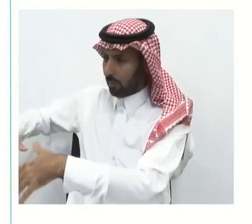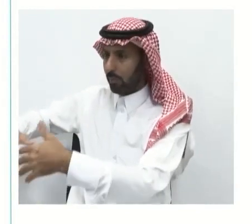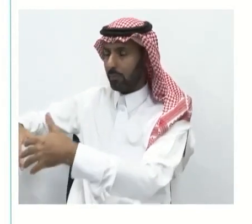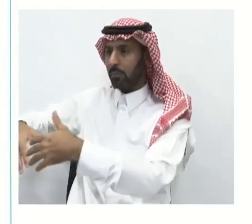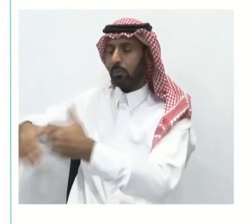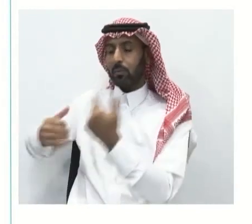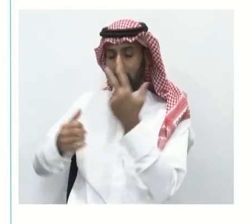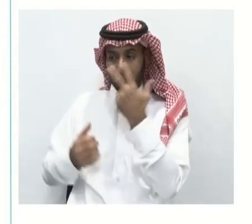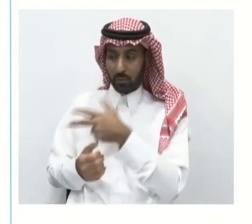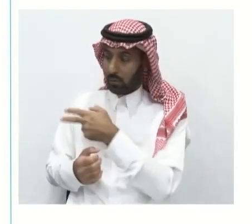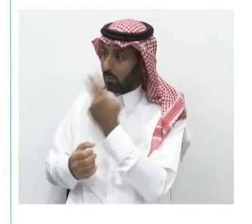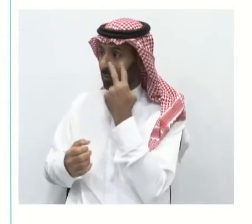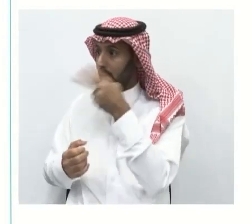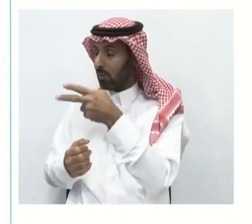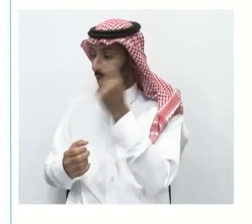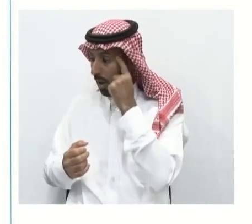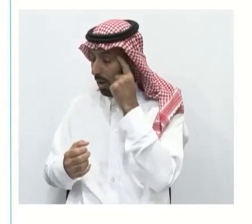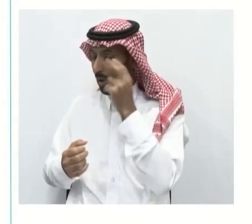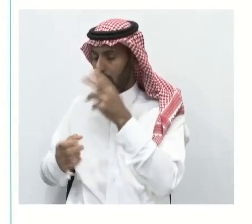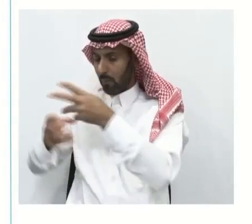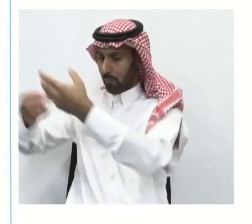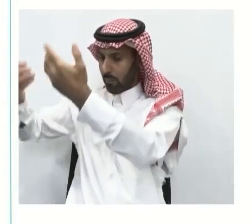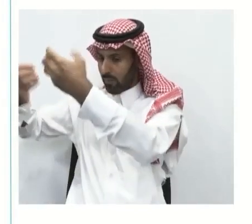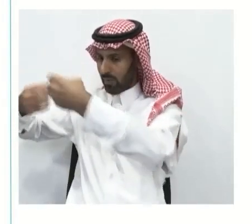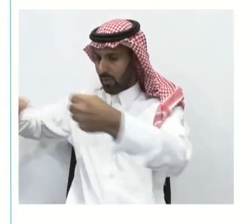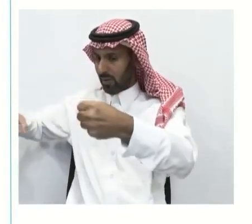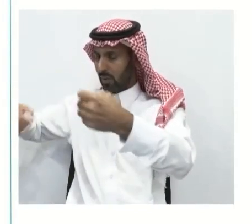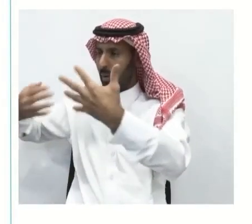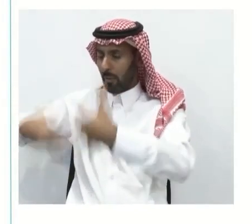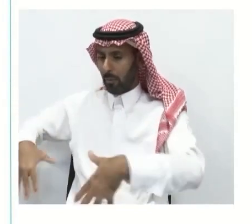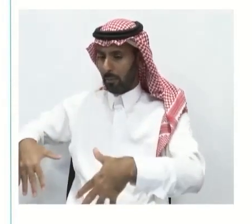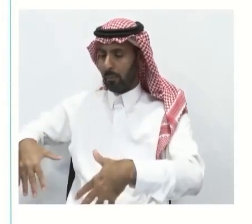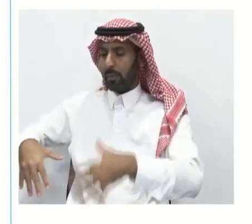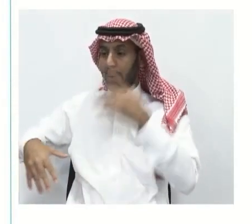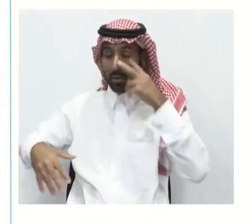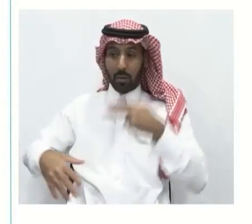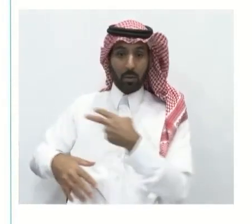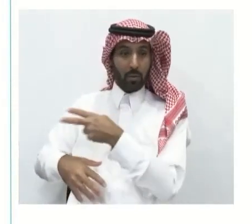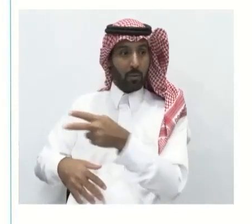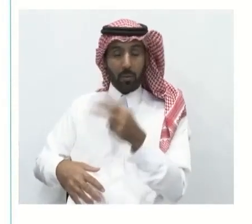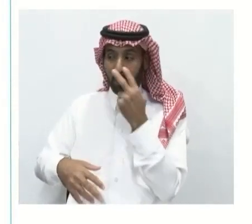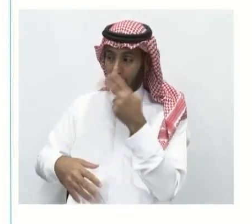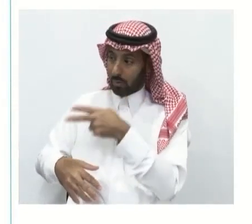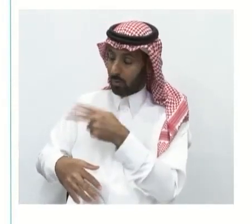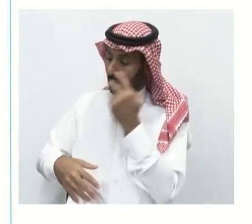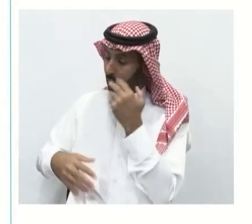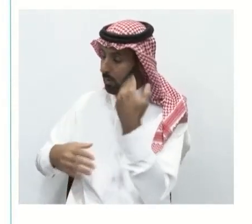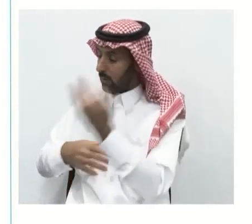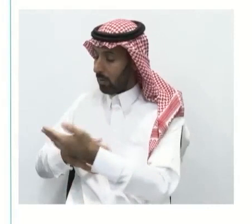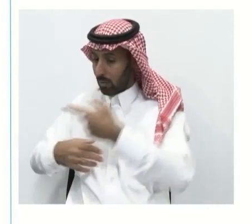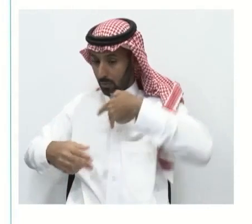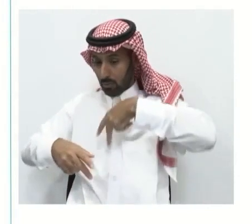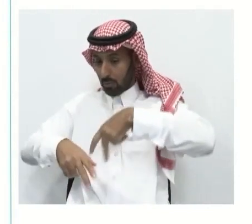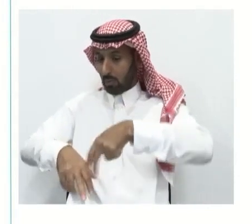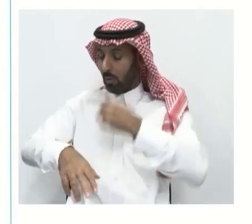pavement. I looked up and realized that the display window had been broken. Combs looked out the broken window at the sidewalk,